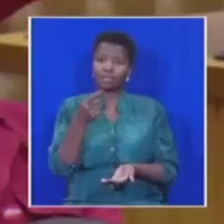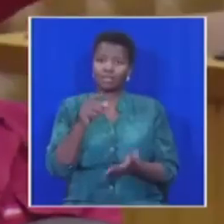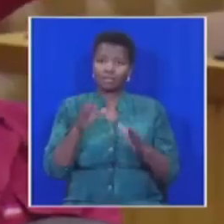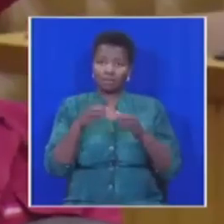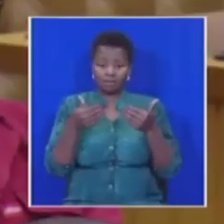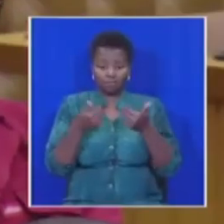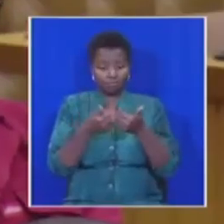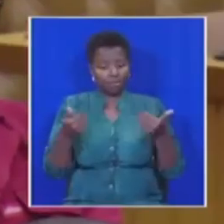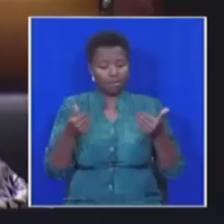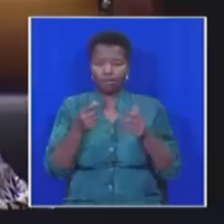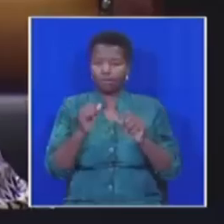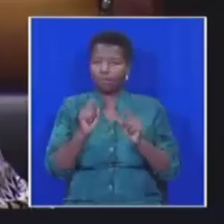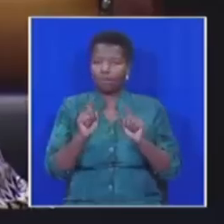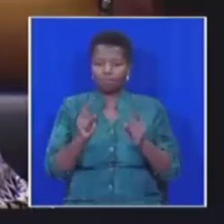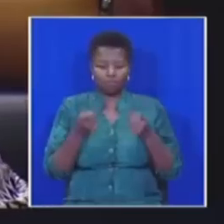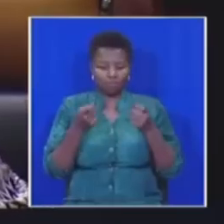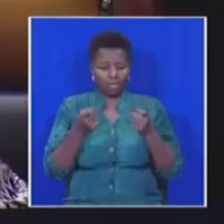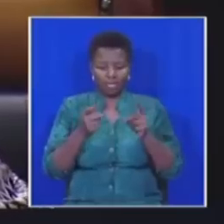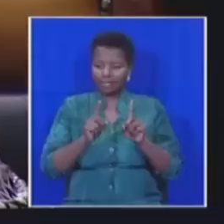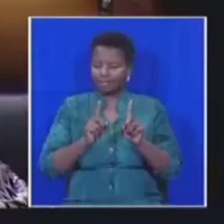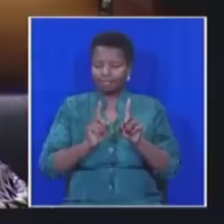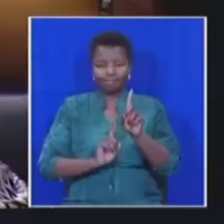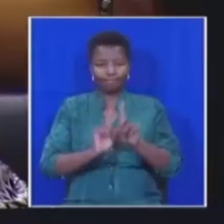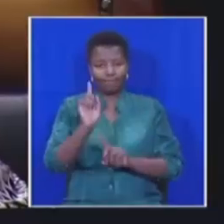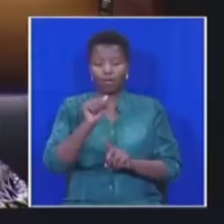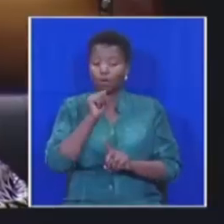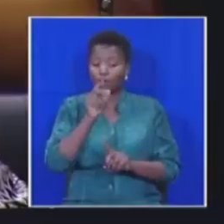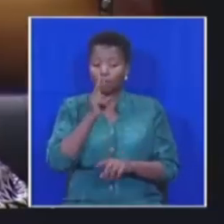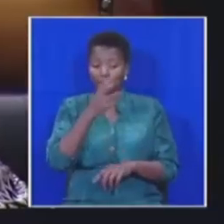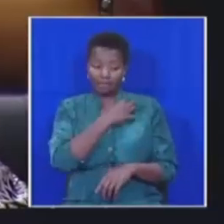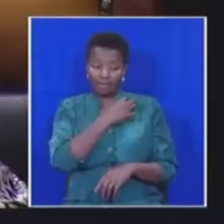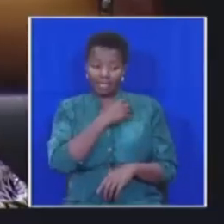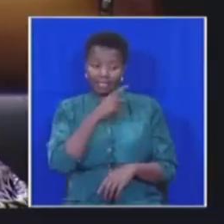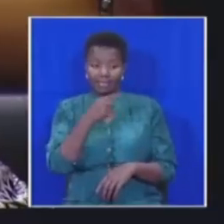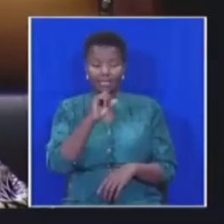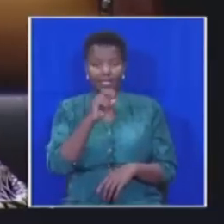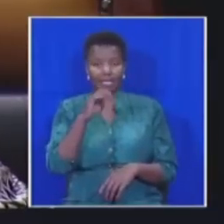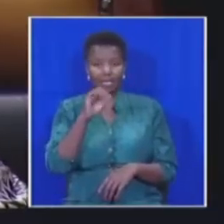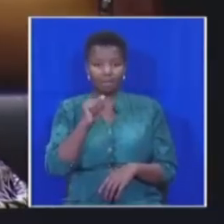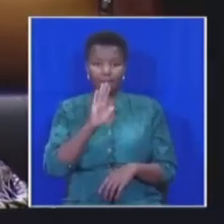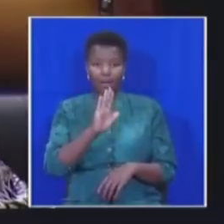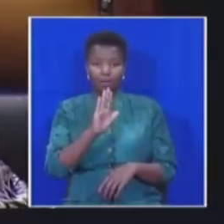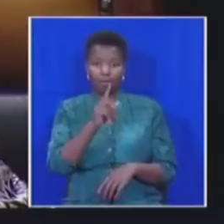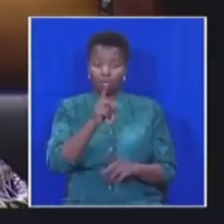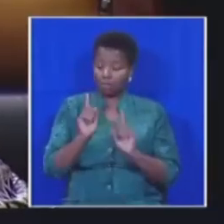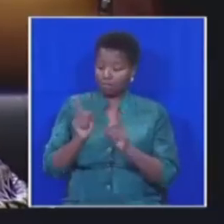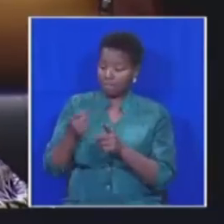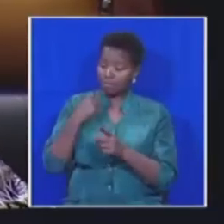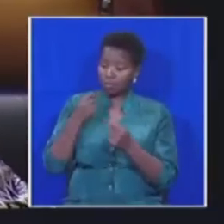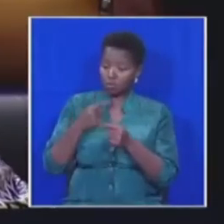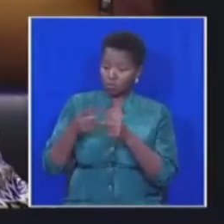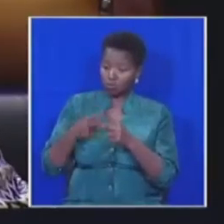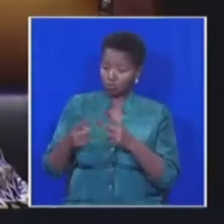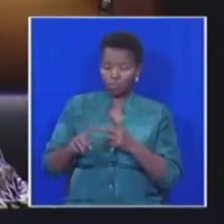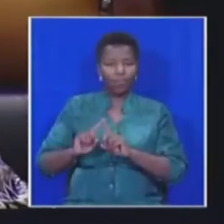never succeed. Honorable Ndlozi. Not by ministers Honorable of Instagram. Honorable Ndlozi, you know very well what we don't a point instructions of... Honorable or Ndlozi, from please Instagram. Sit